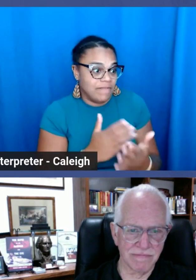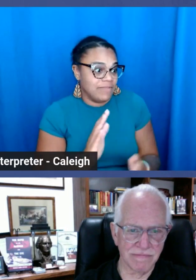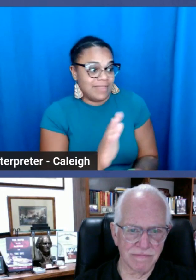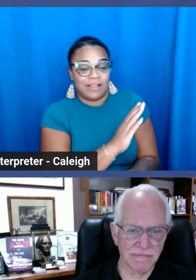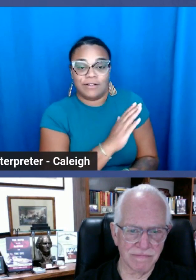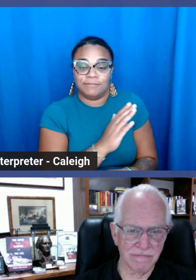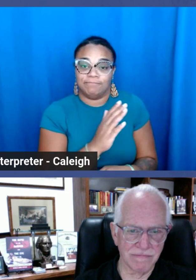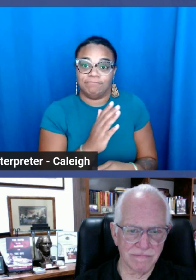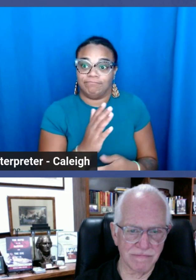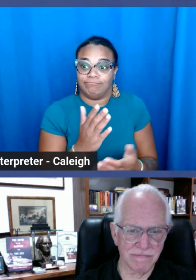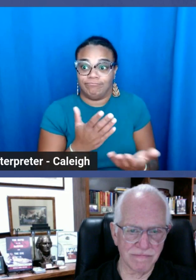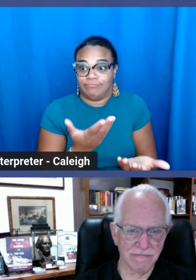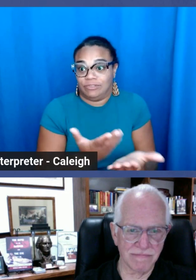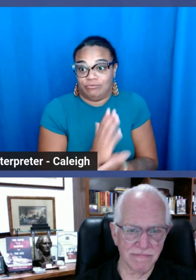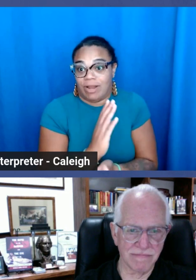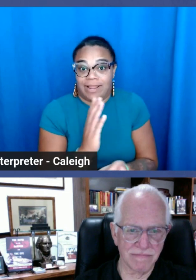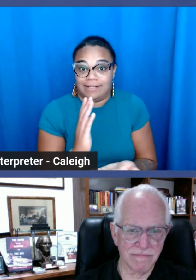being